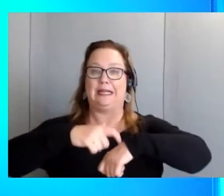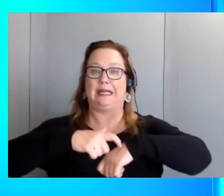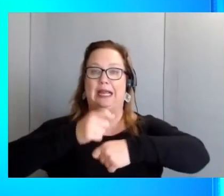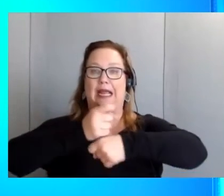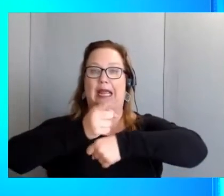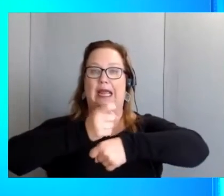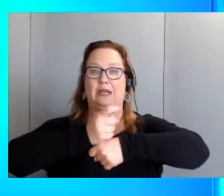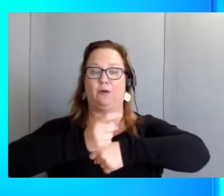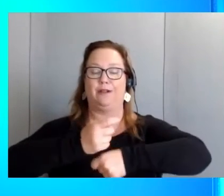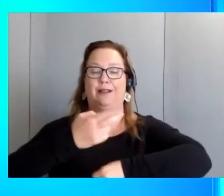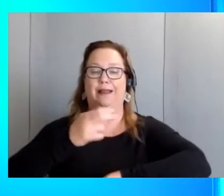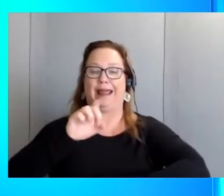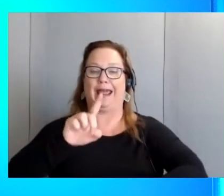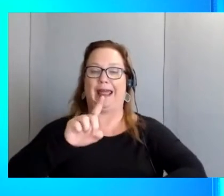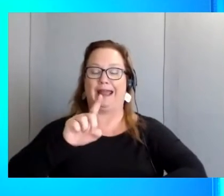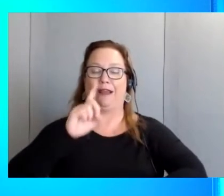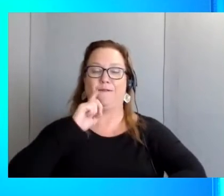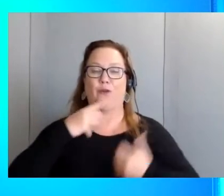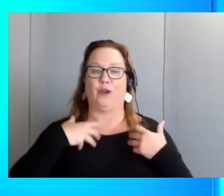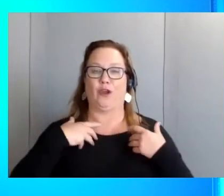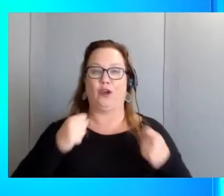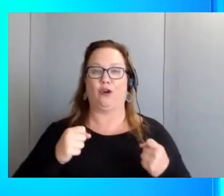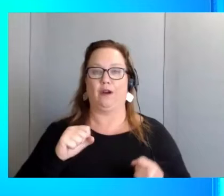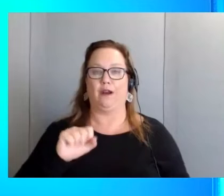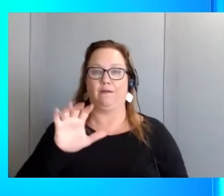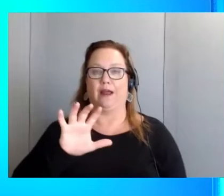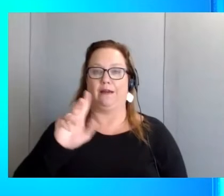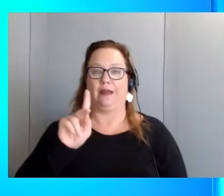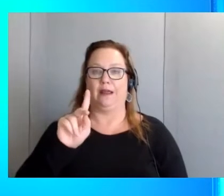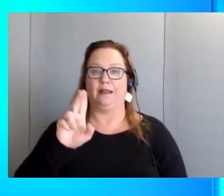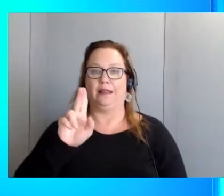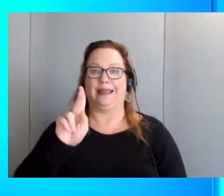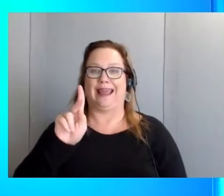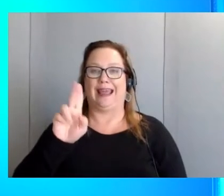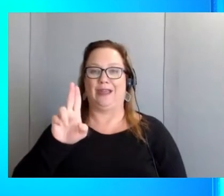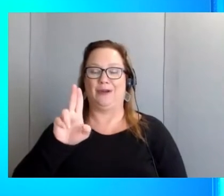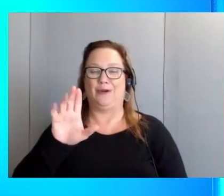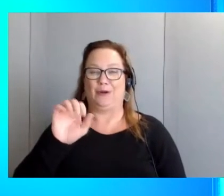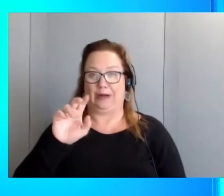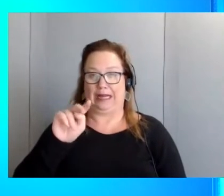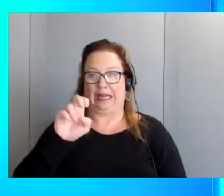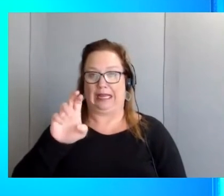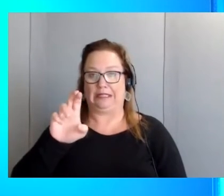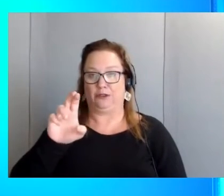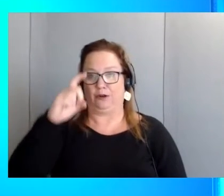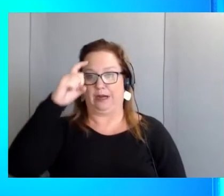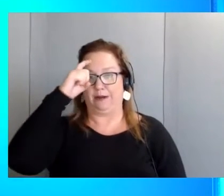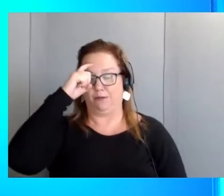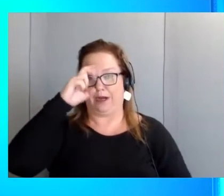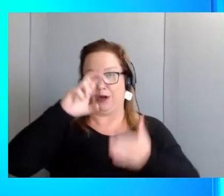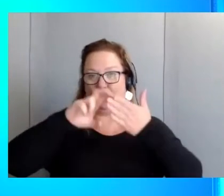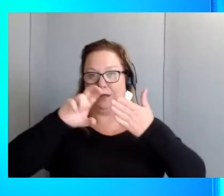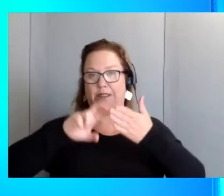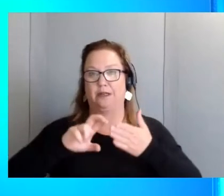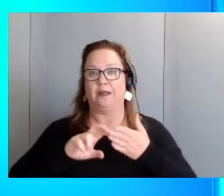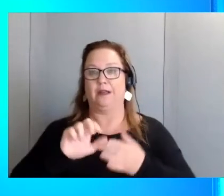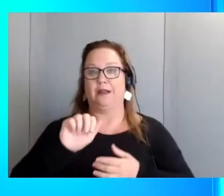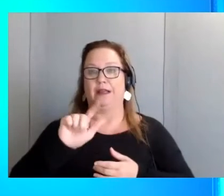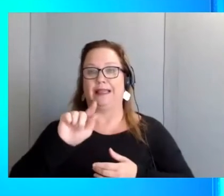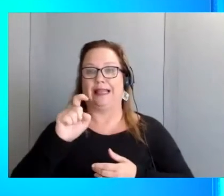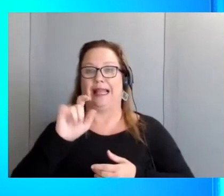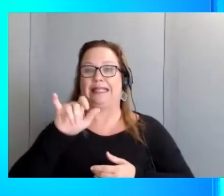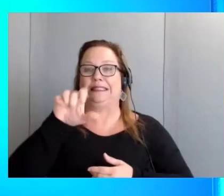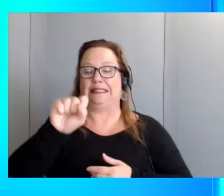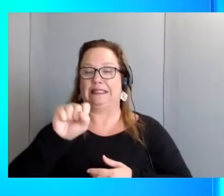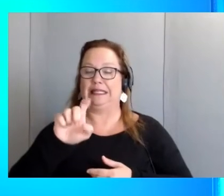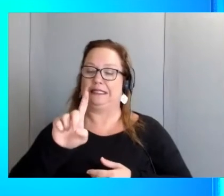Head for the Cure 5K to benefit the University of Kansas Cancer Center and brain cancer research. Here is Alexis Del Cid with the director